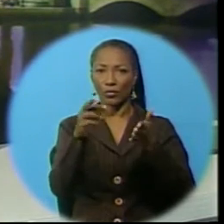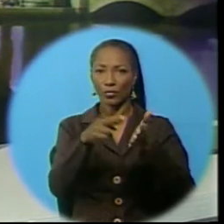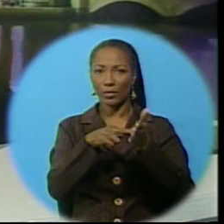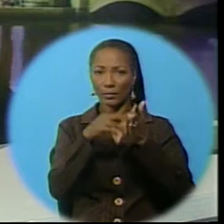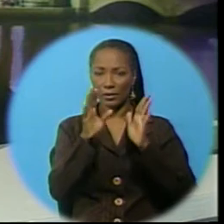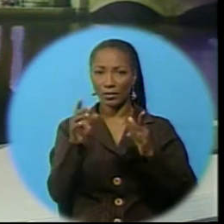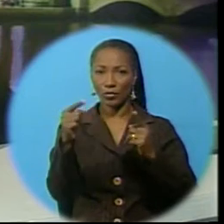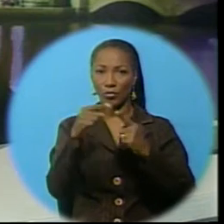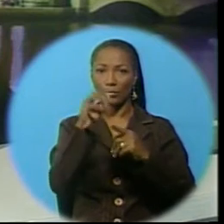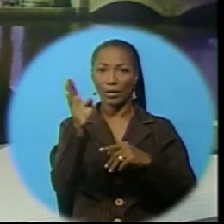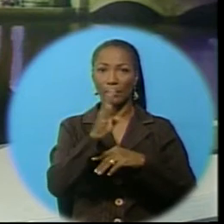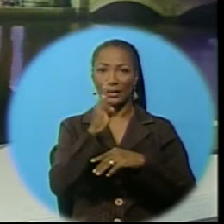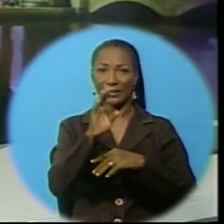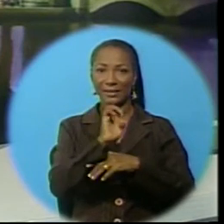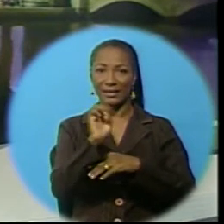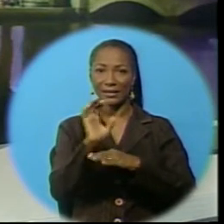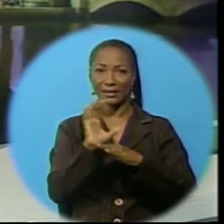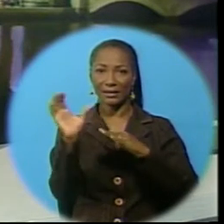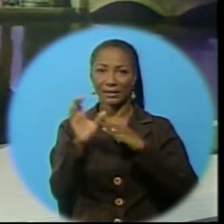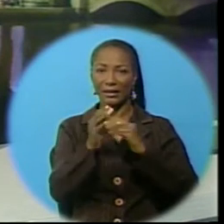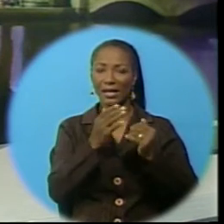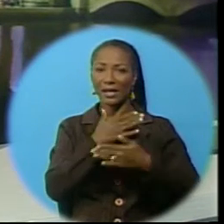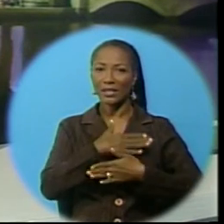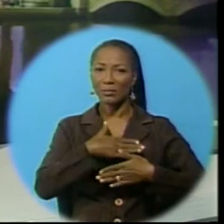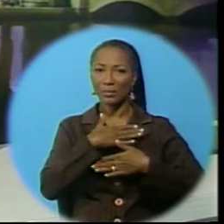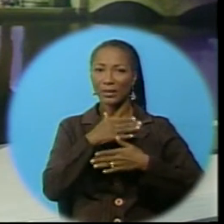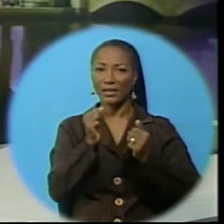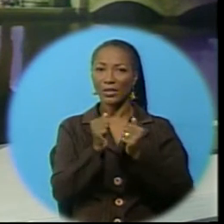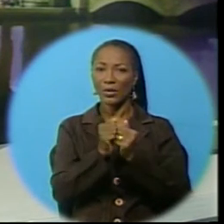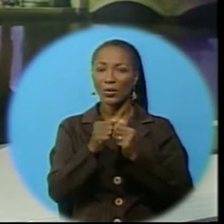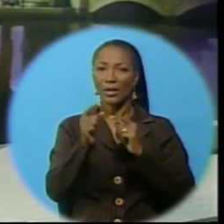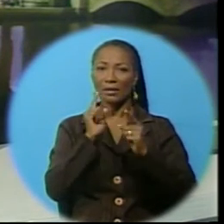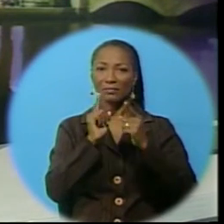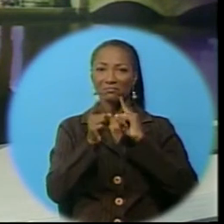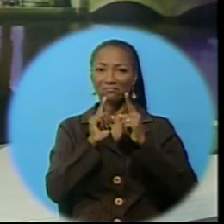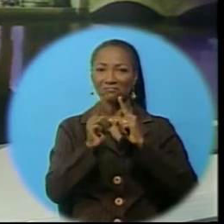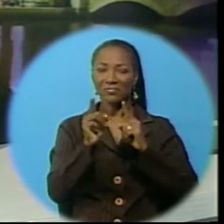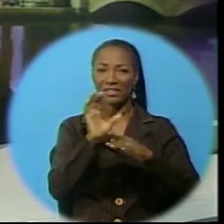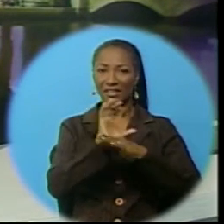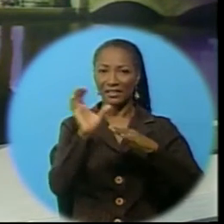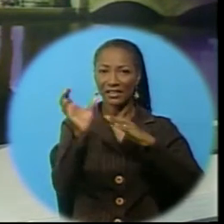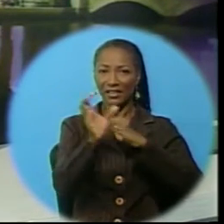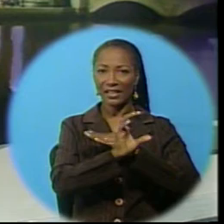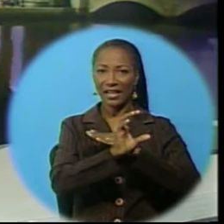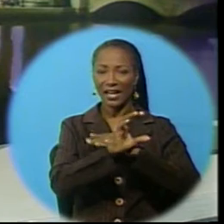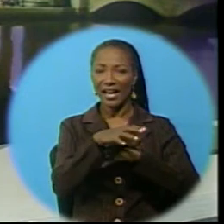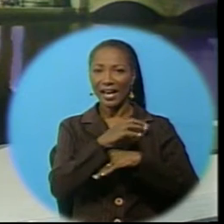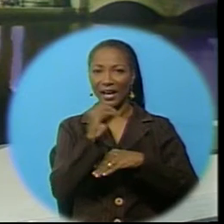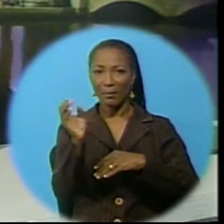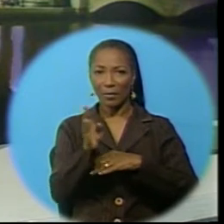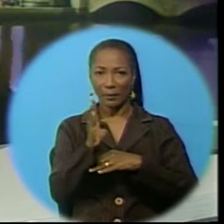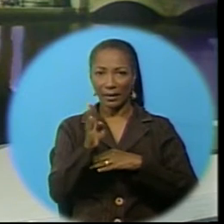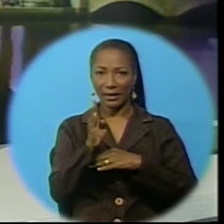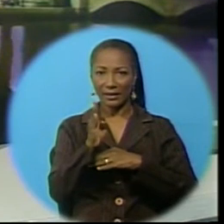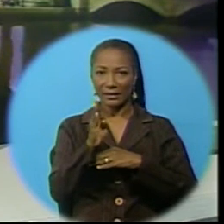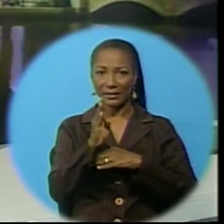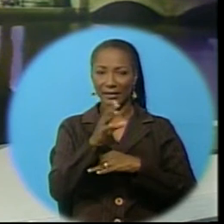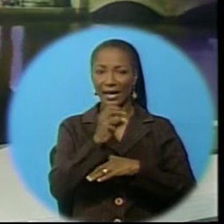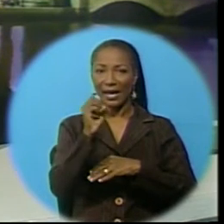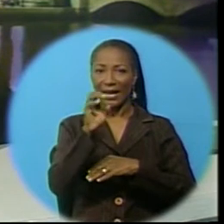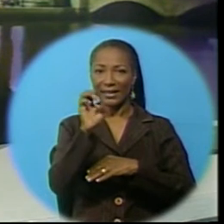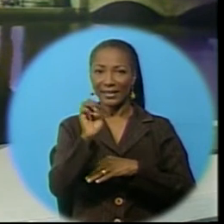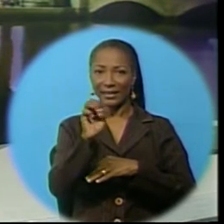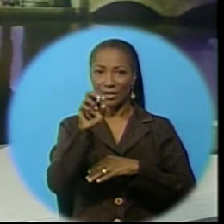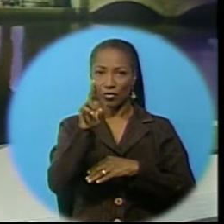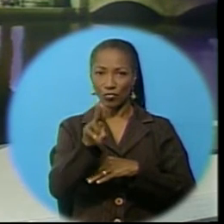with the dialogue taking place between the Caribbean and European countries over the blacklisting of uncooperative tax havens.